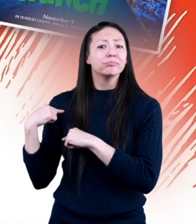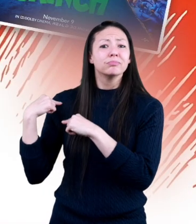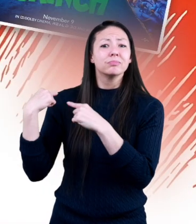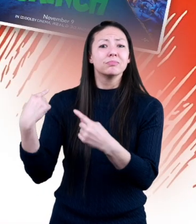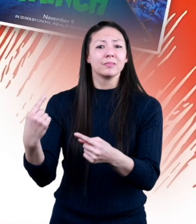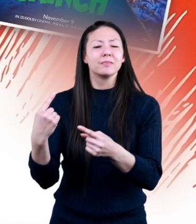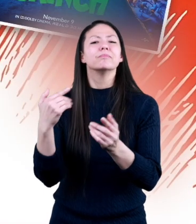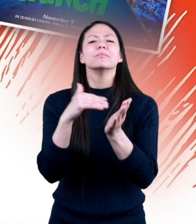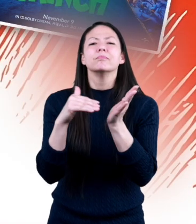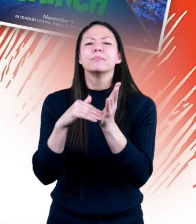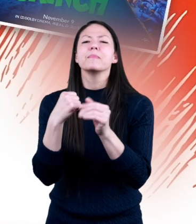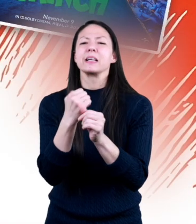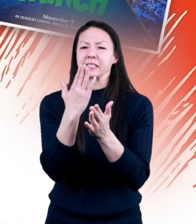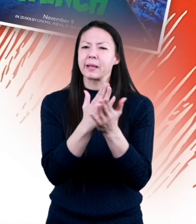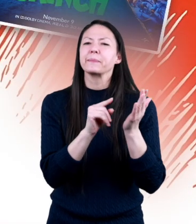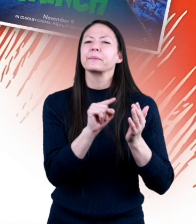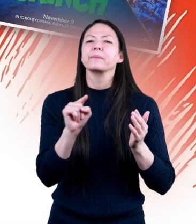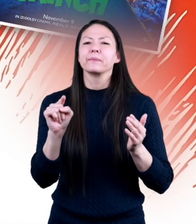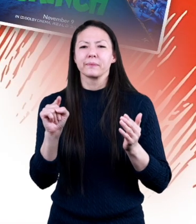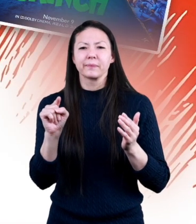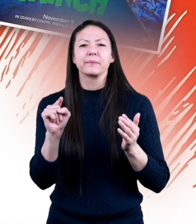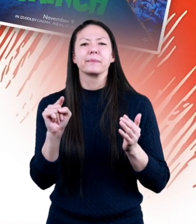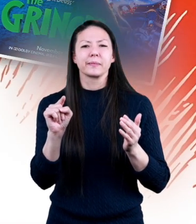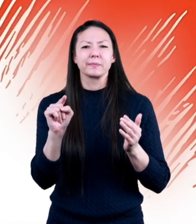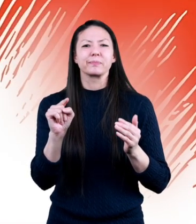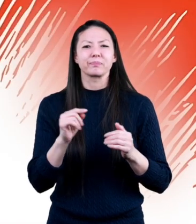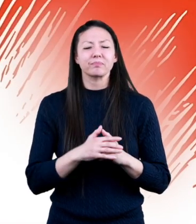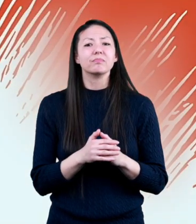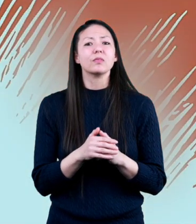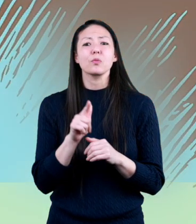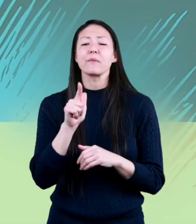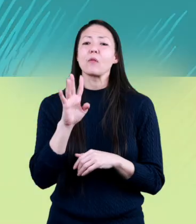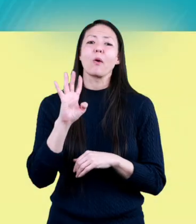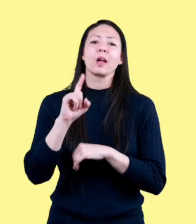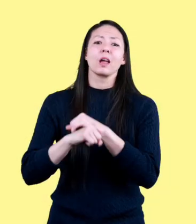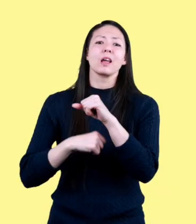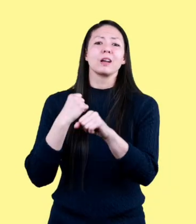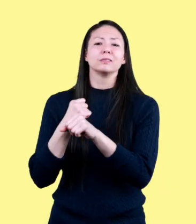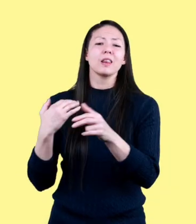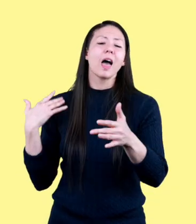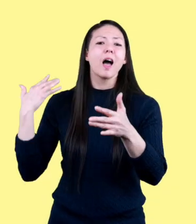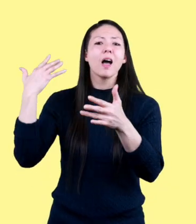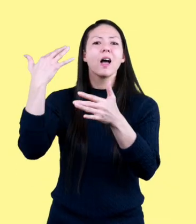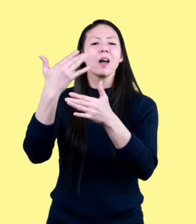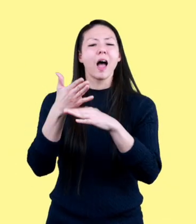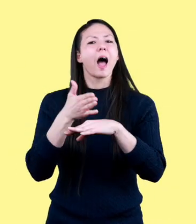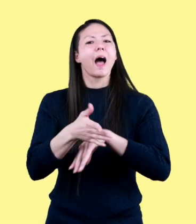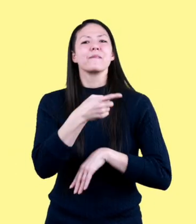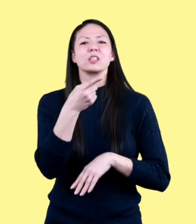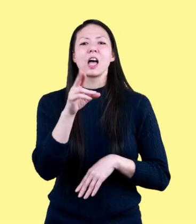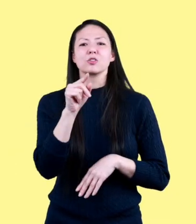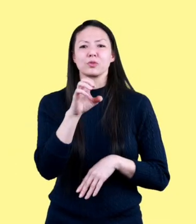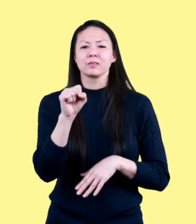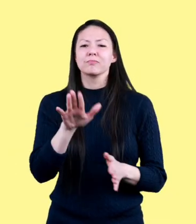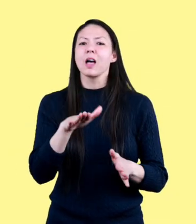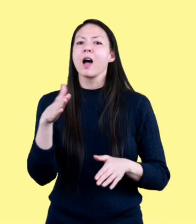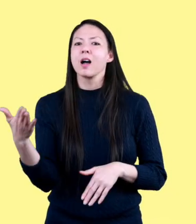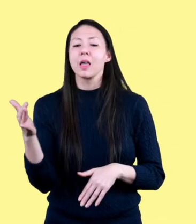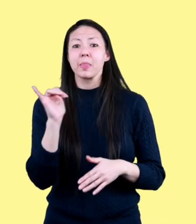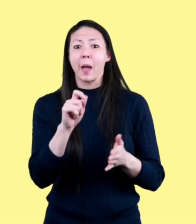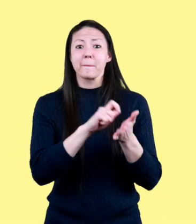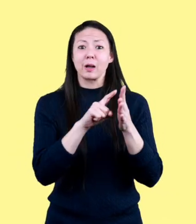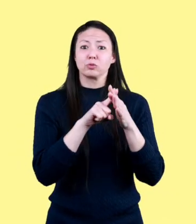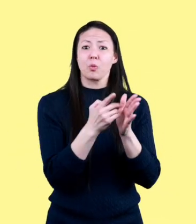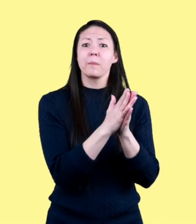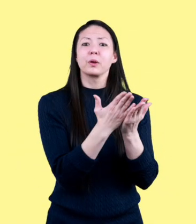since been remade a few different times. 24 years after Dr. Seuss died, a